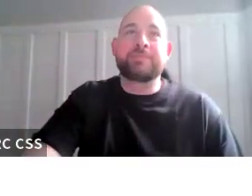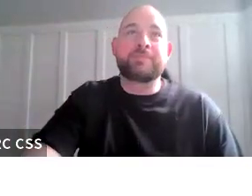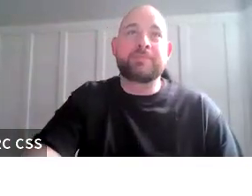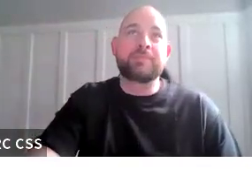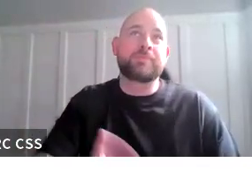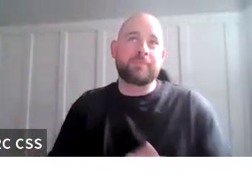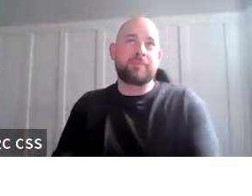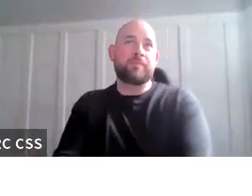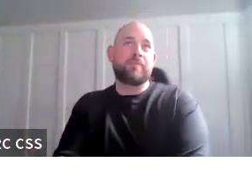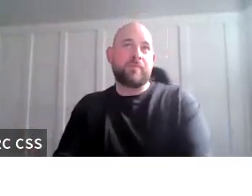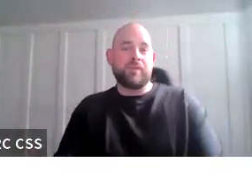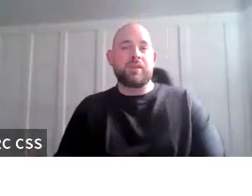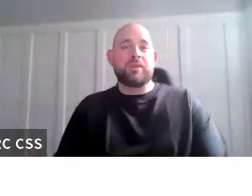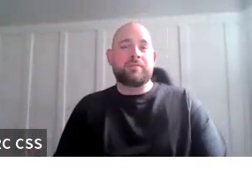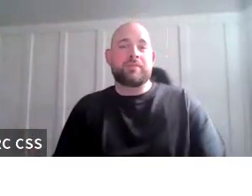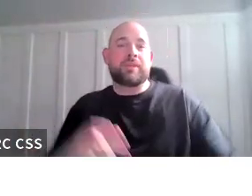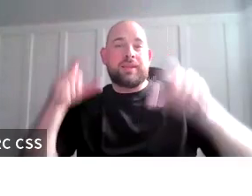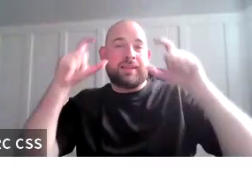I've got another one here for you.